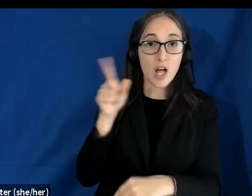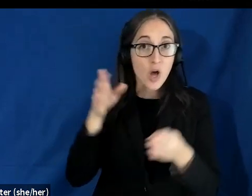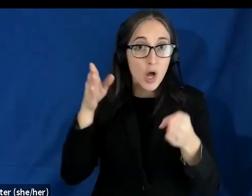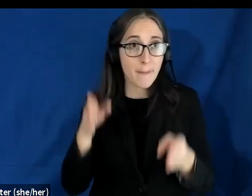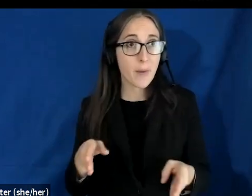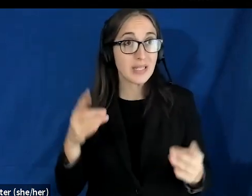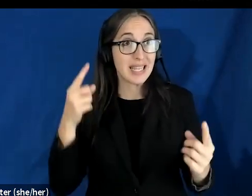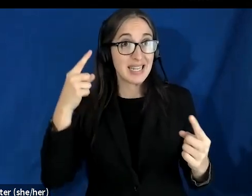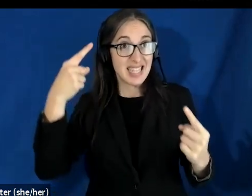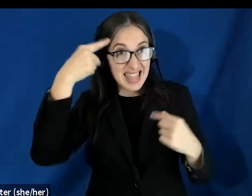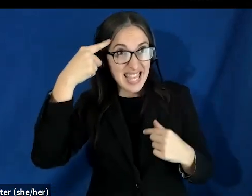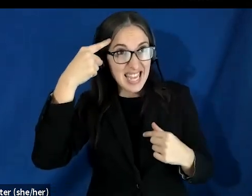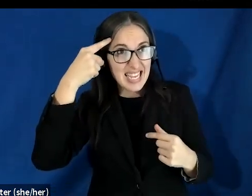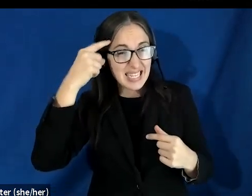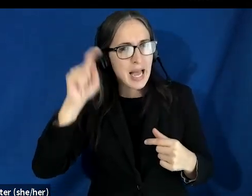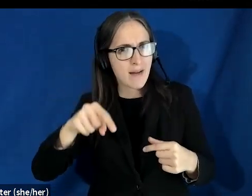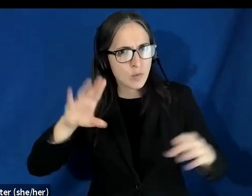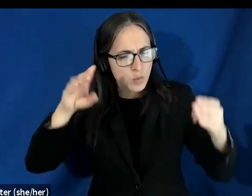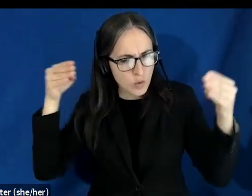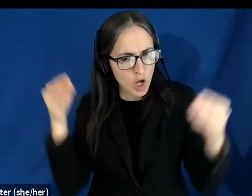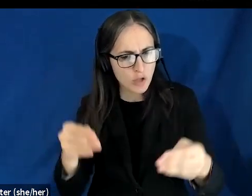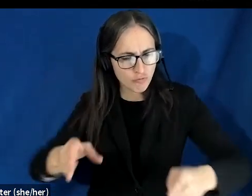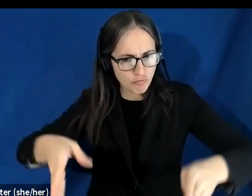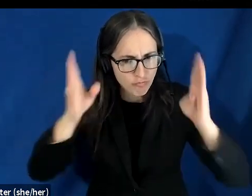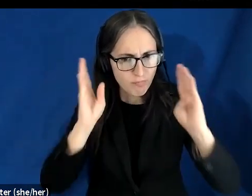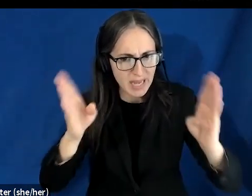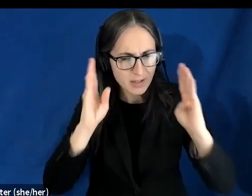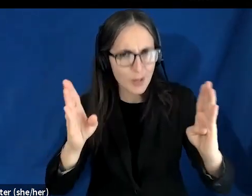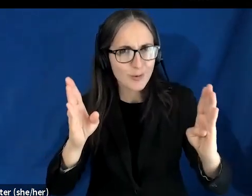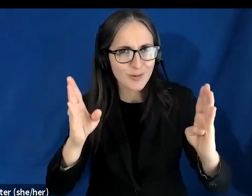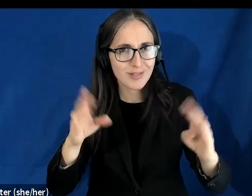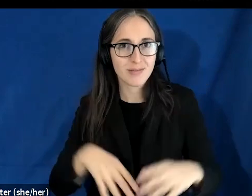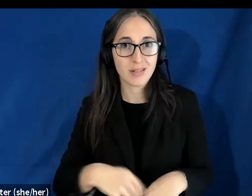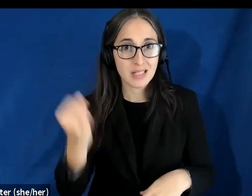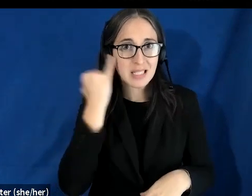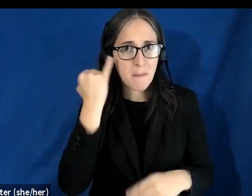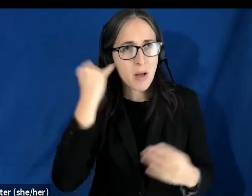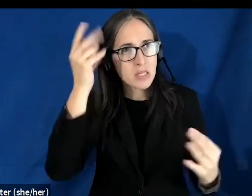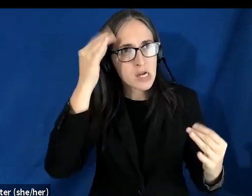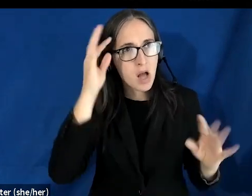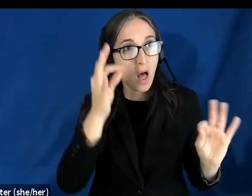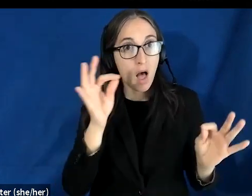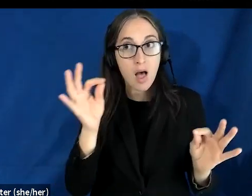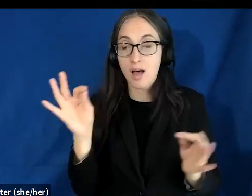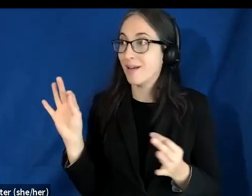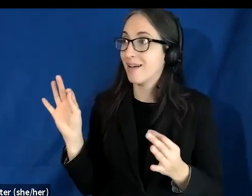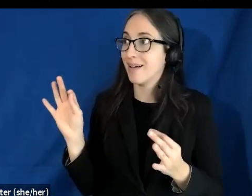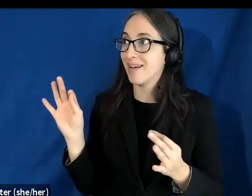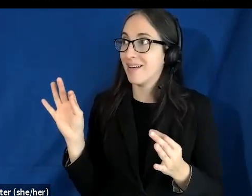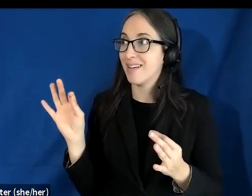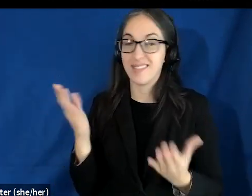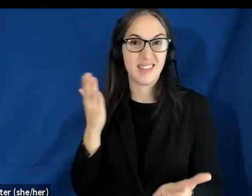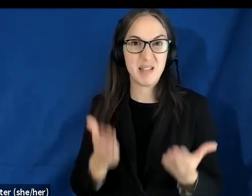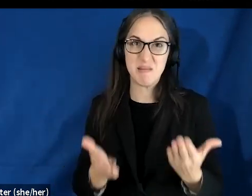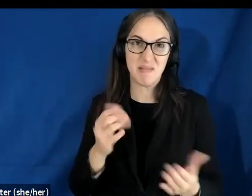a little bit, concentrate, pay attention. If you're being distracted, you may not do a very